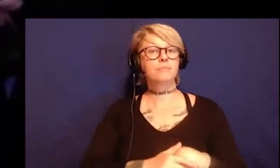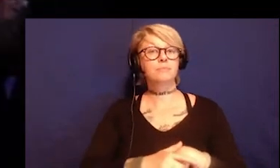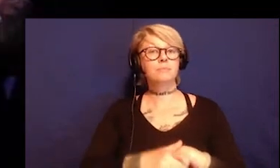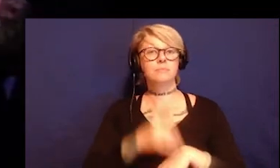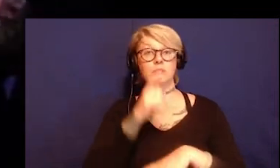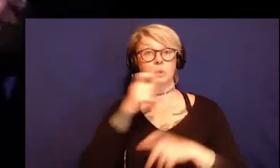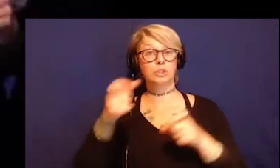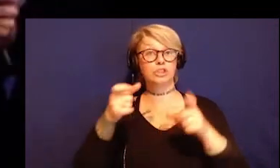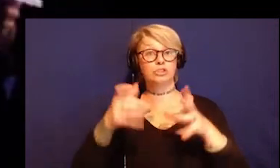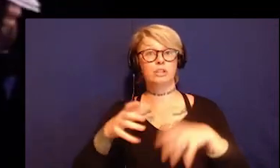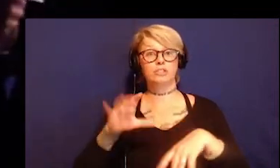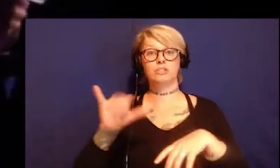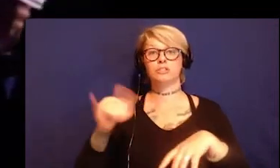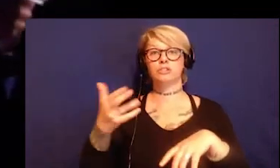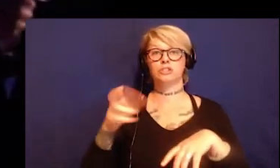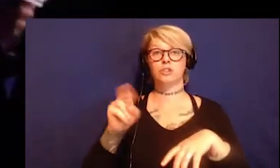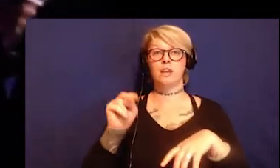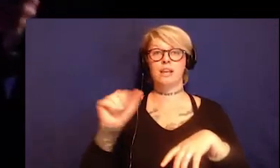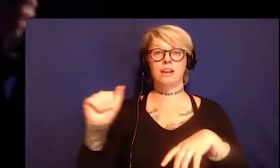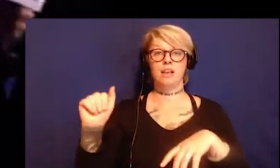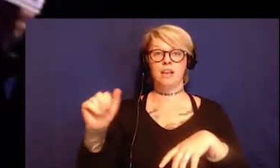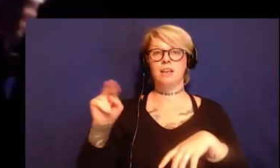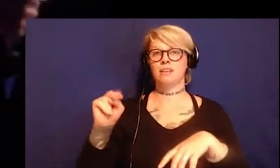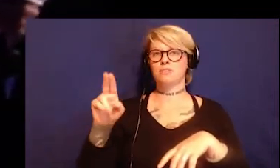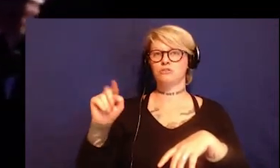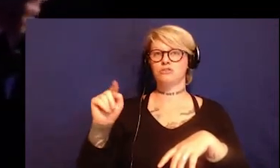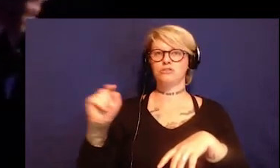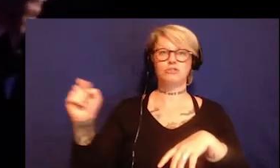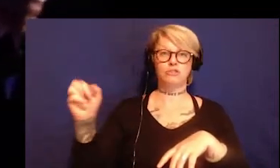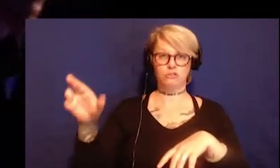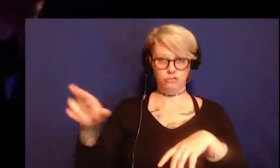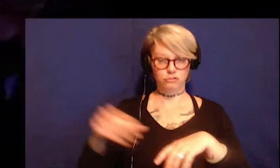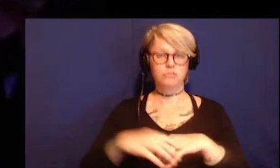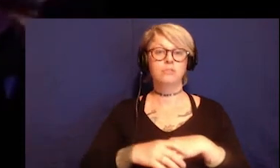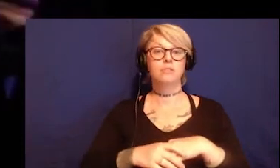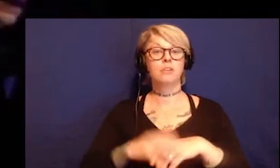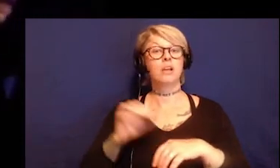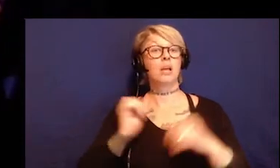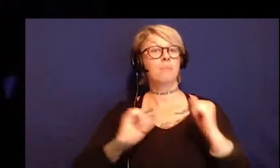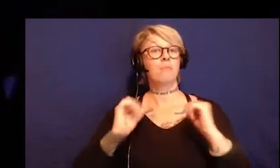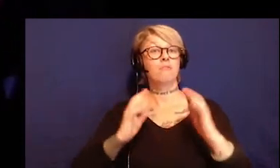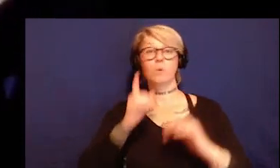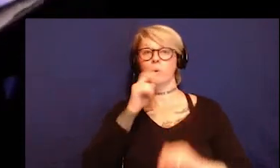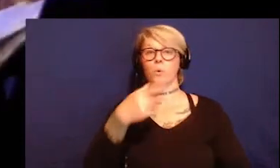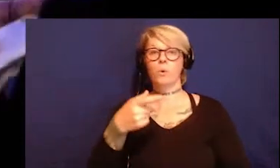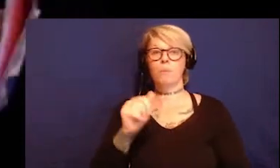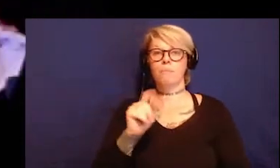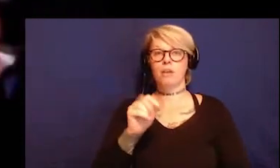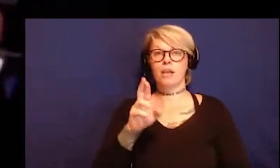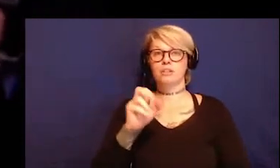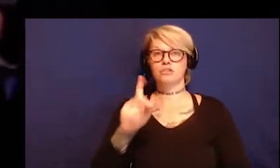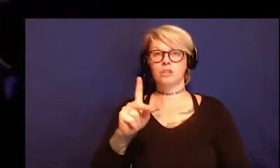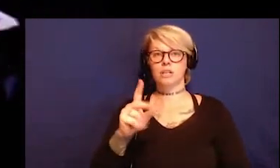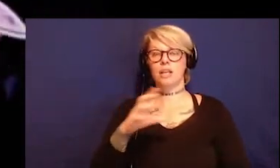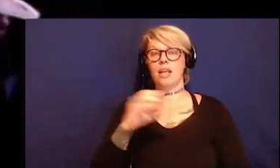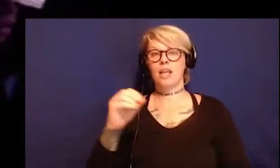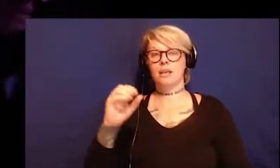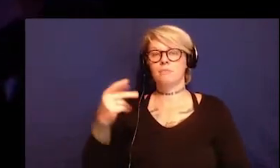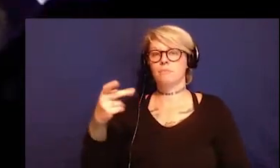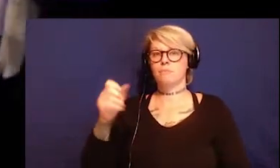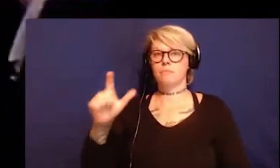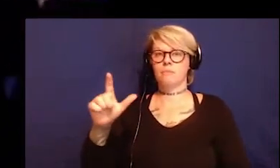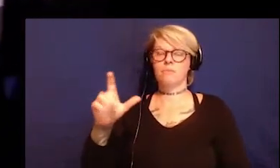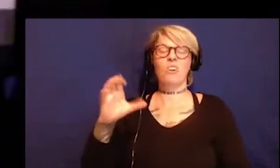from Johanna Nutter. We love Johanna. And performers Patrick Park and Calder Levine. Give it up for Patrick